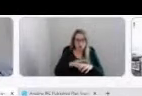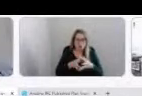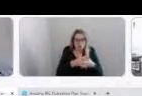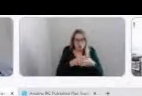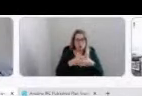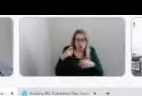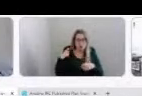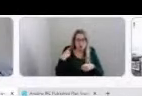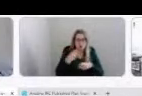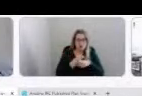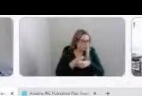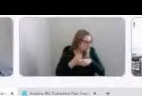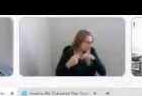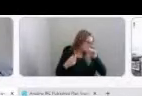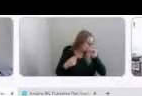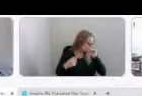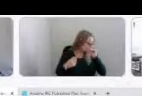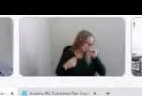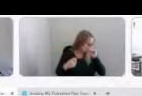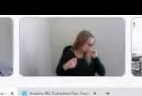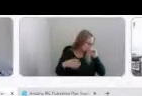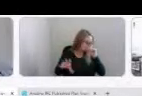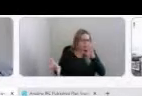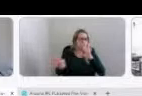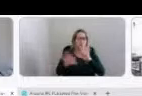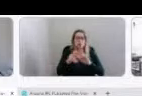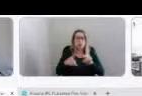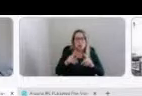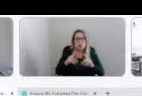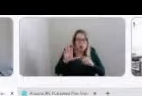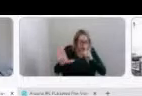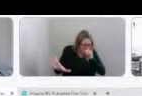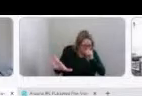communities to elect candidates of their choosings